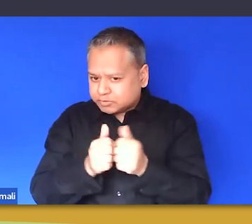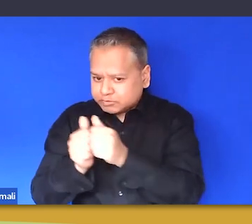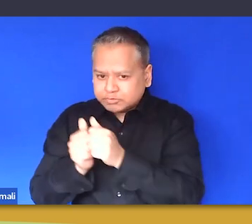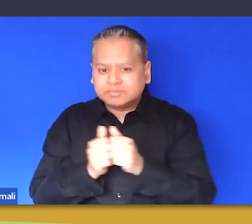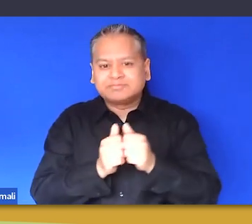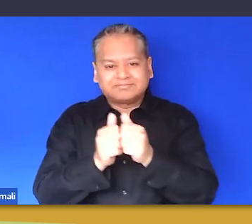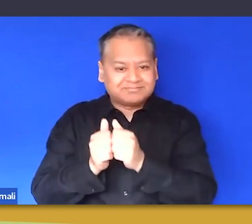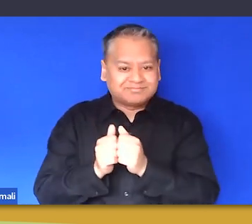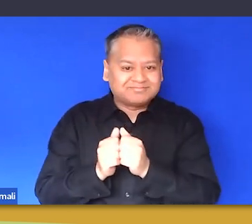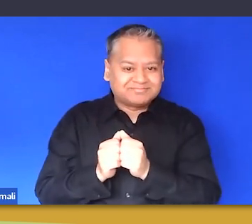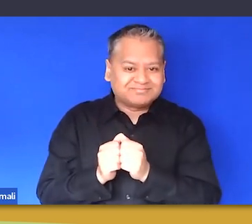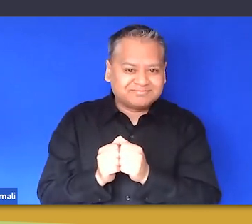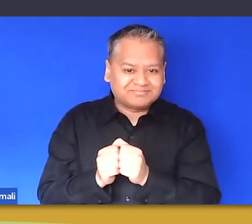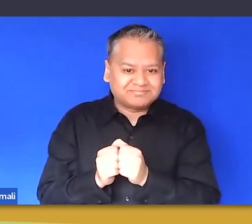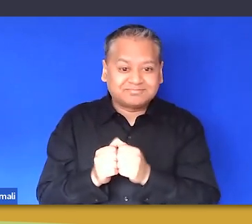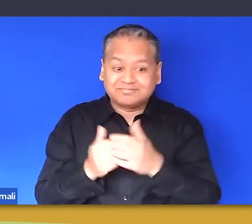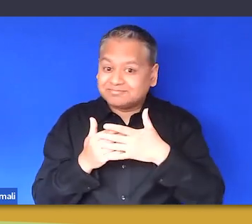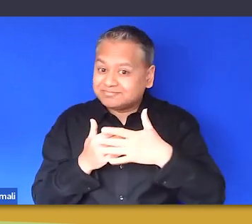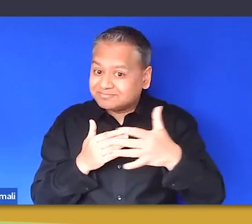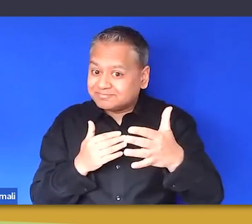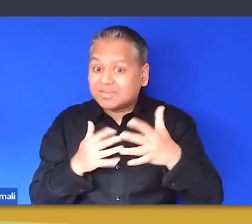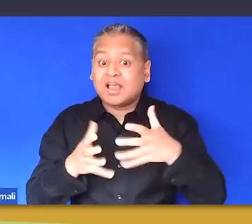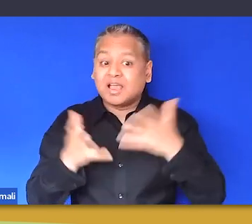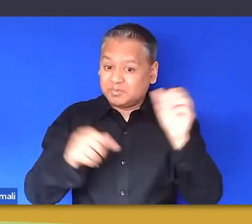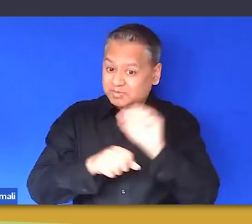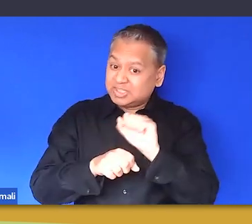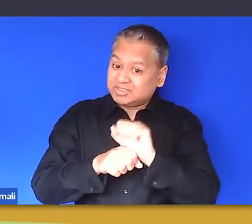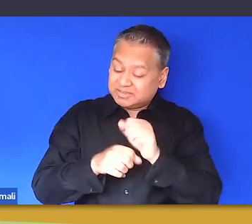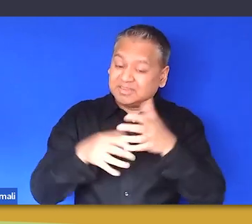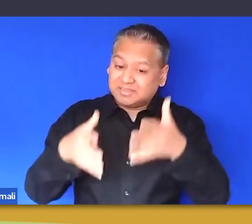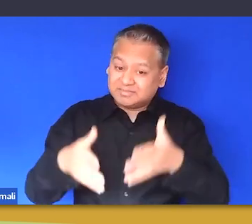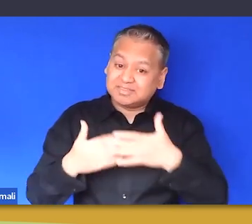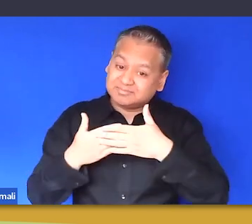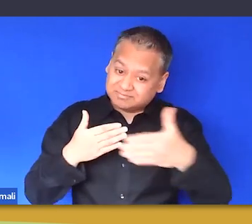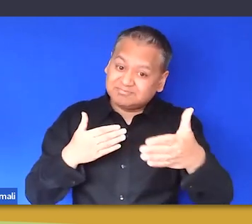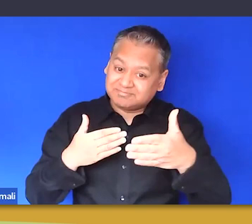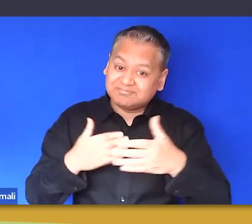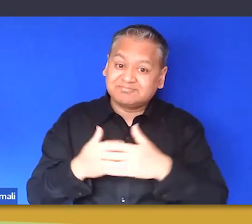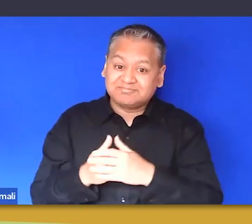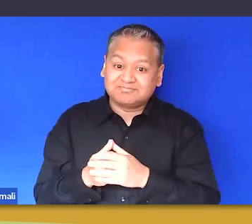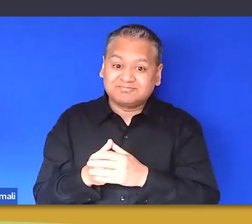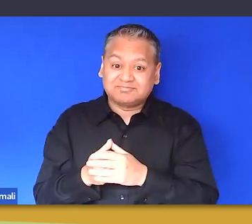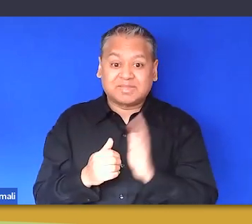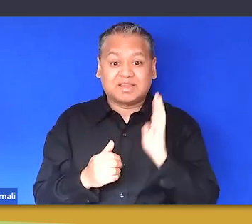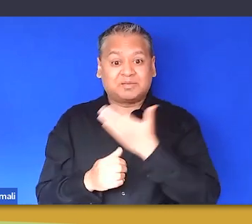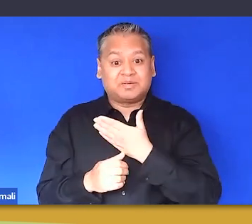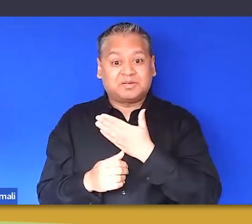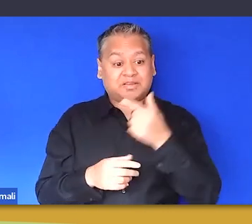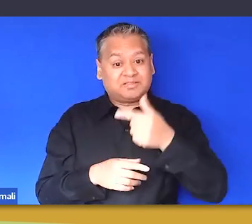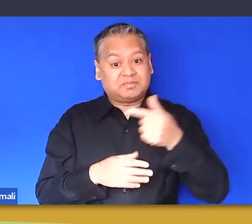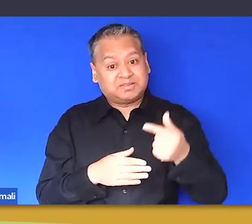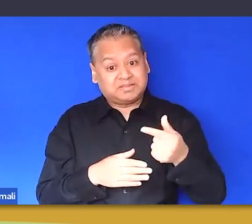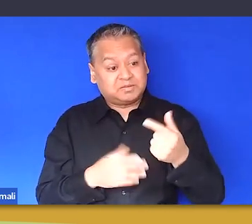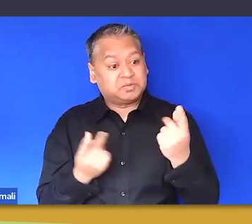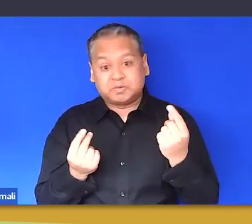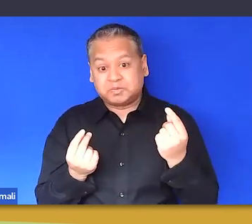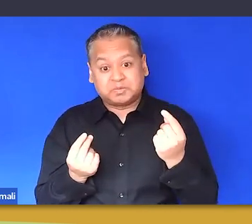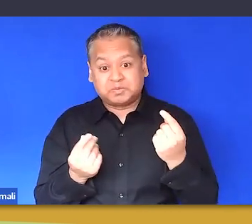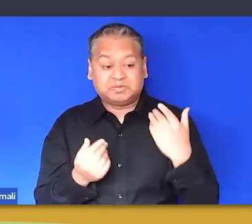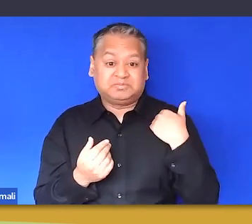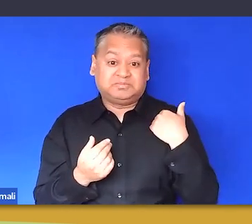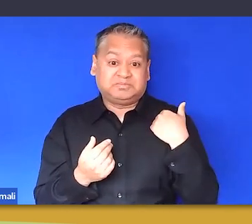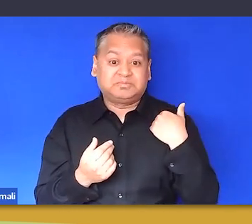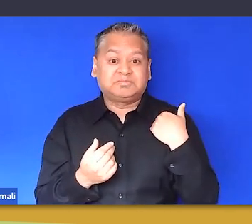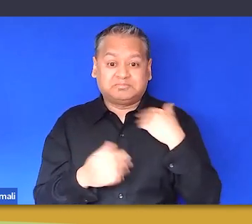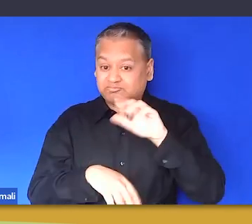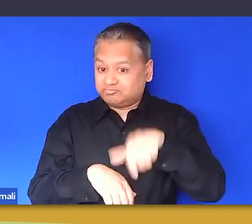And we have much work to do. We started as government by reestablishing the BC Human Rights Commission. Resilience BC is